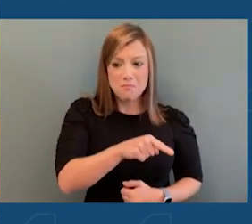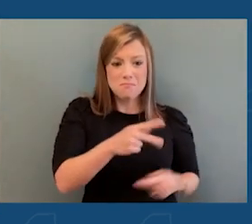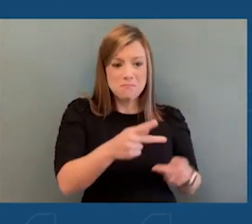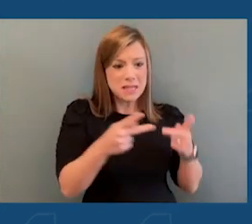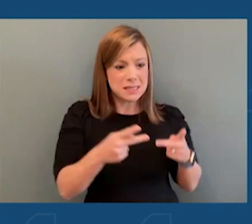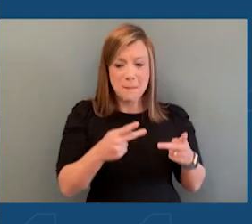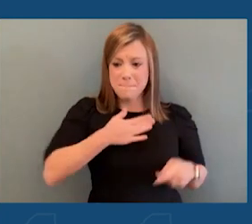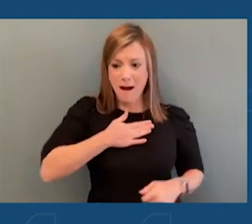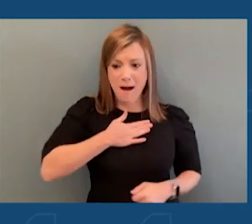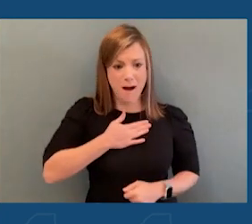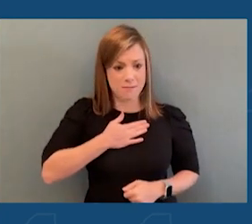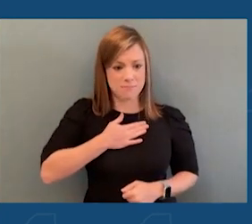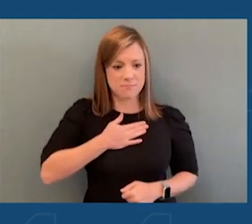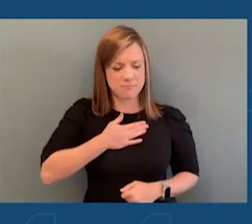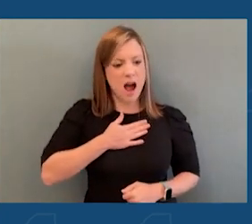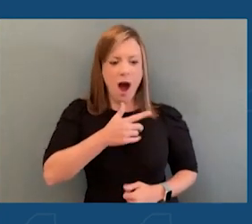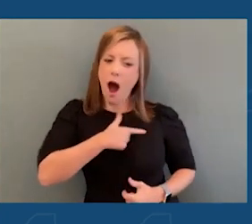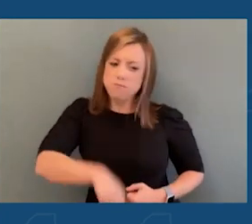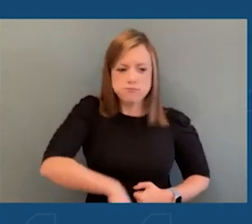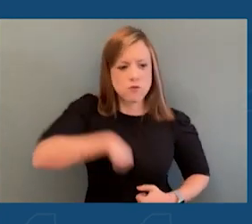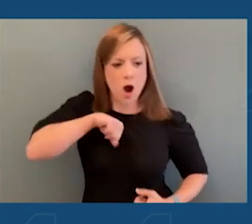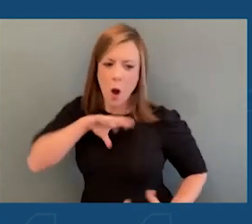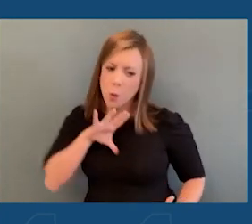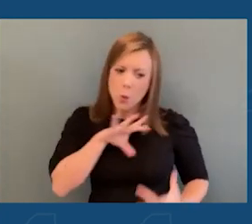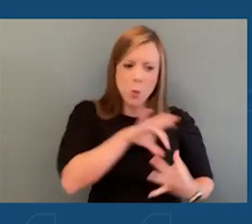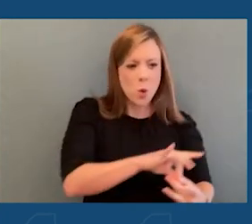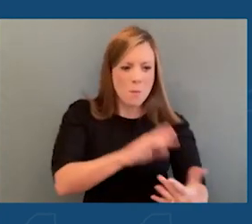pride. My abuelos telling me I belong.